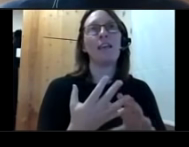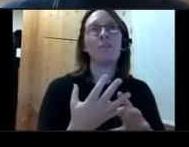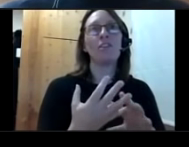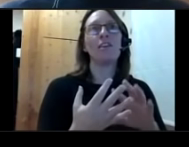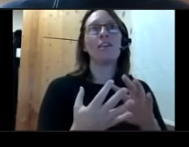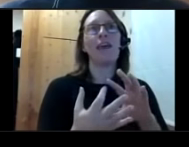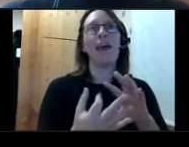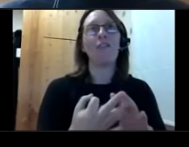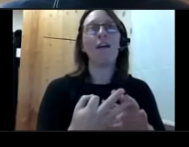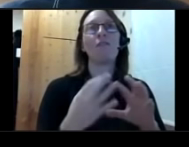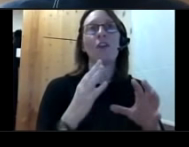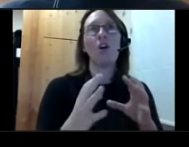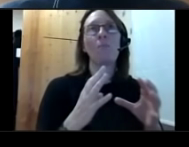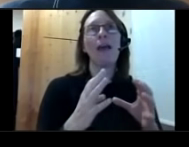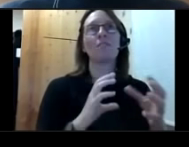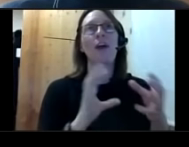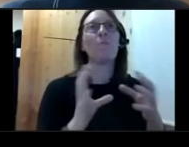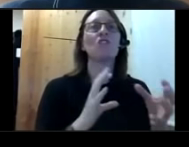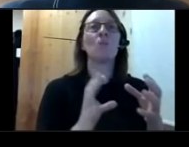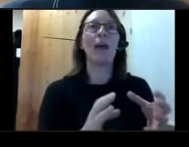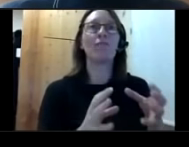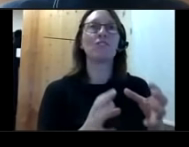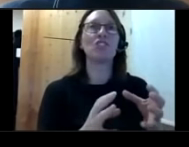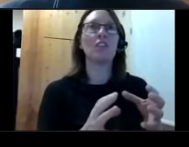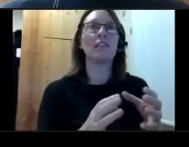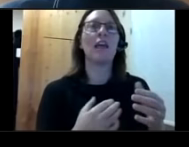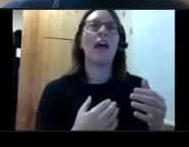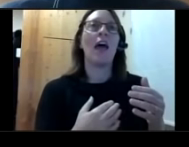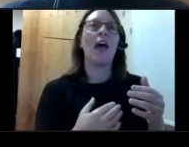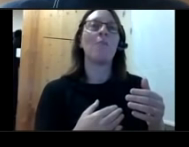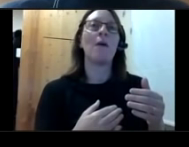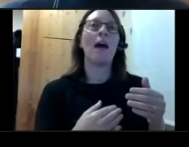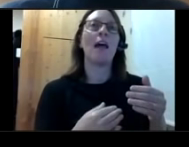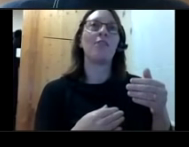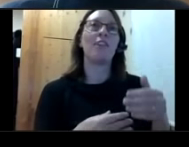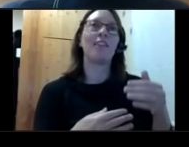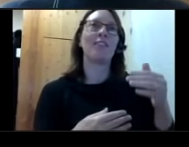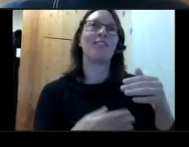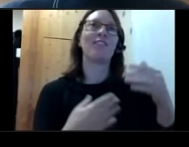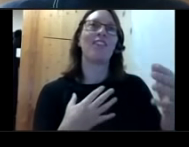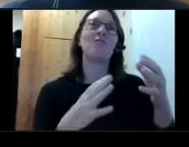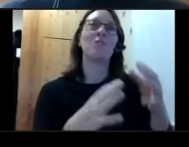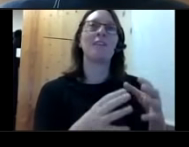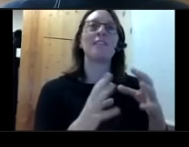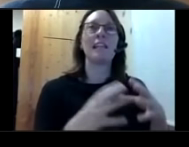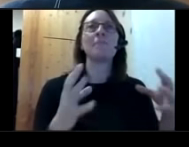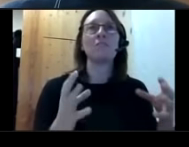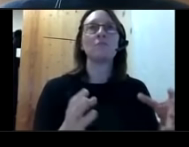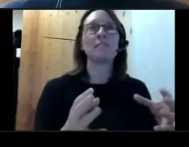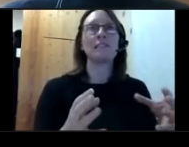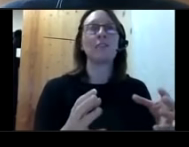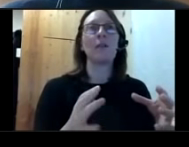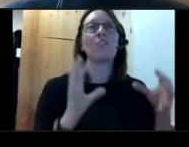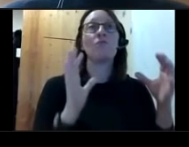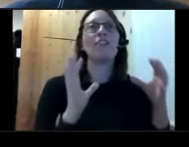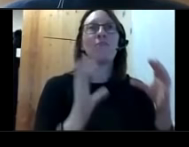and images and graphs and complex of how much do I have to do this. And I think the thing is with this is it's about a